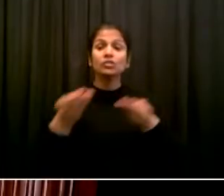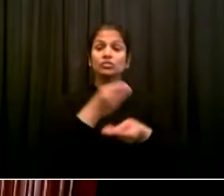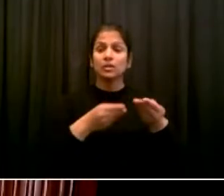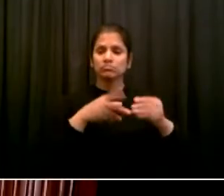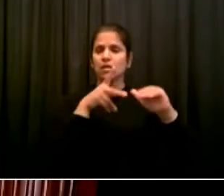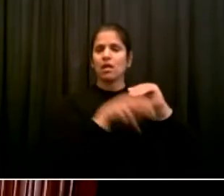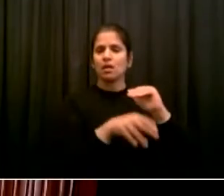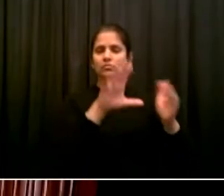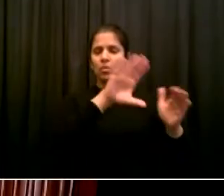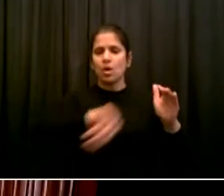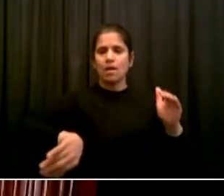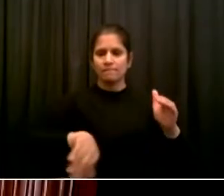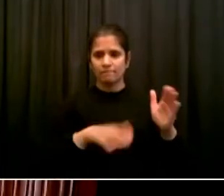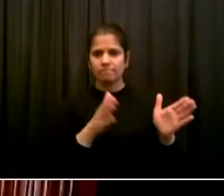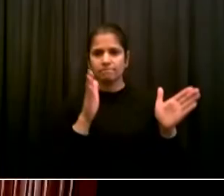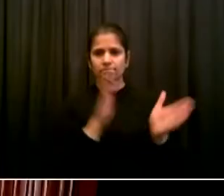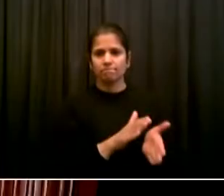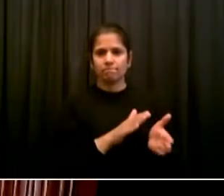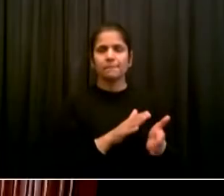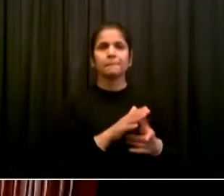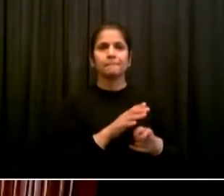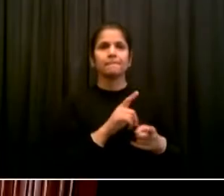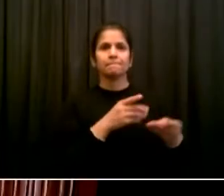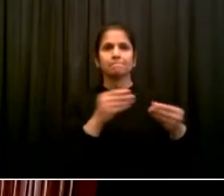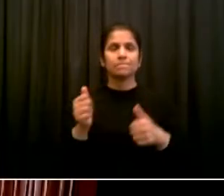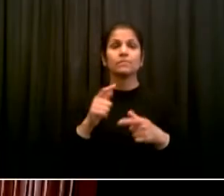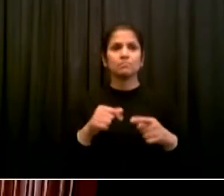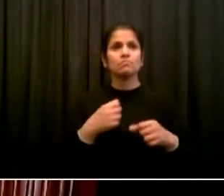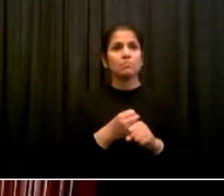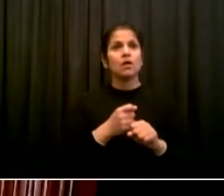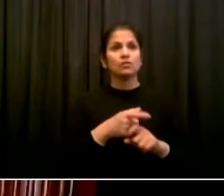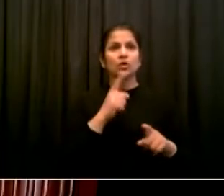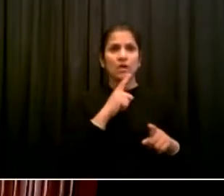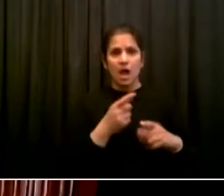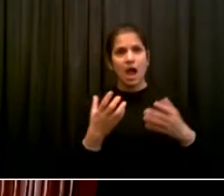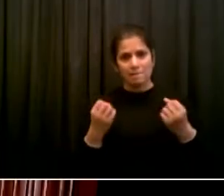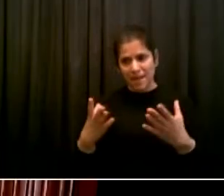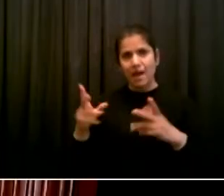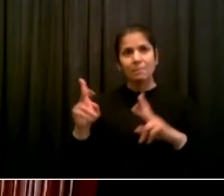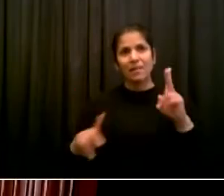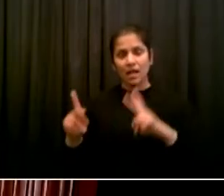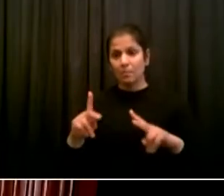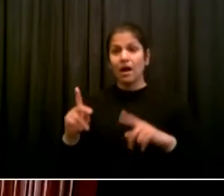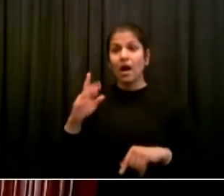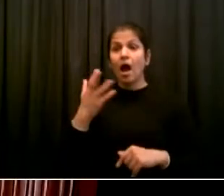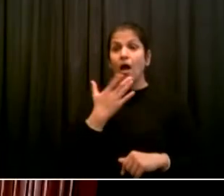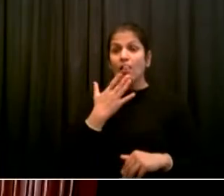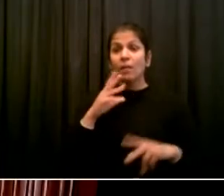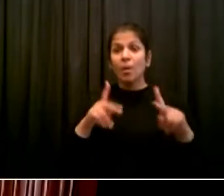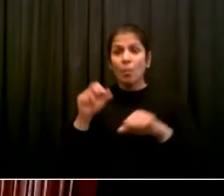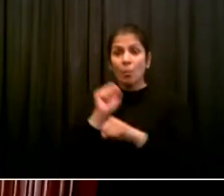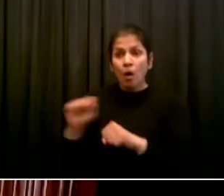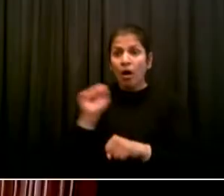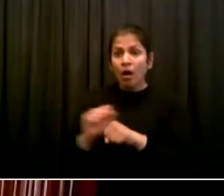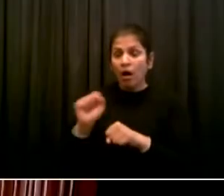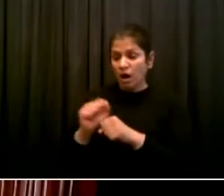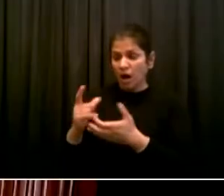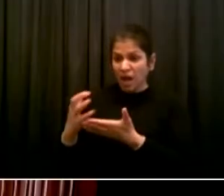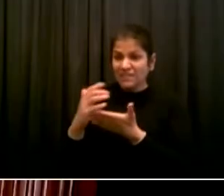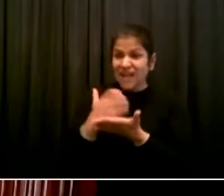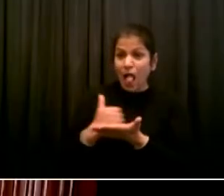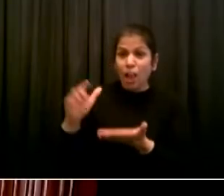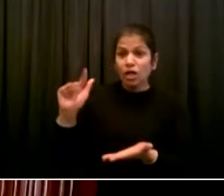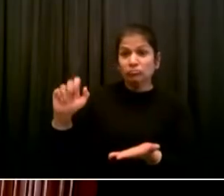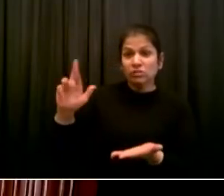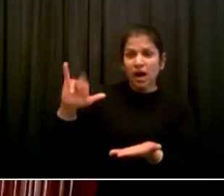career. For people of color, the effects are even greater. For Black and Latinx people who have a prison record and experience